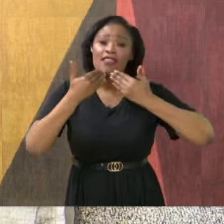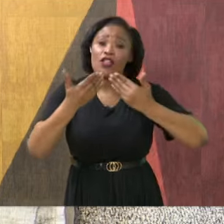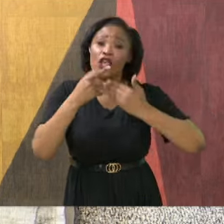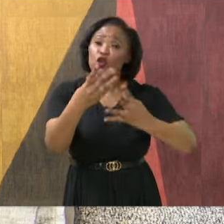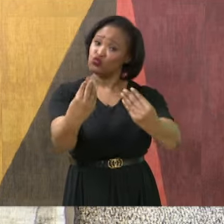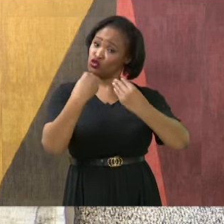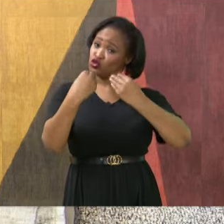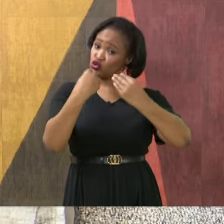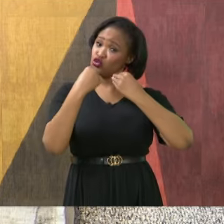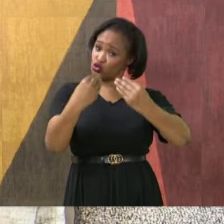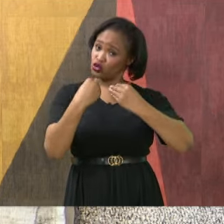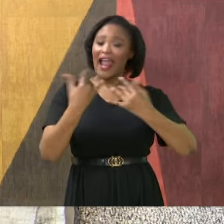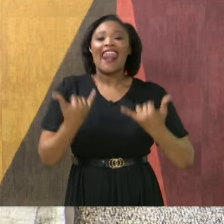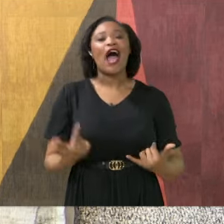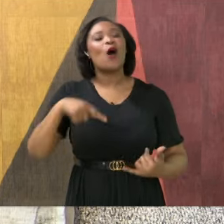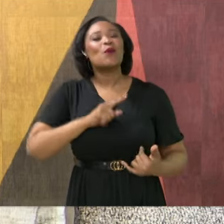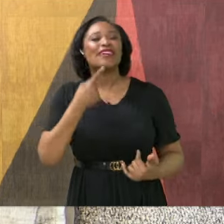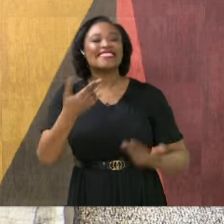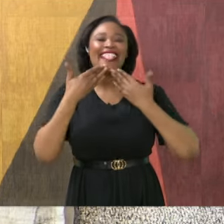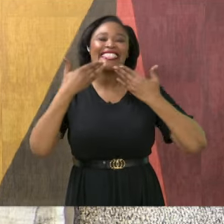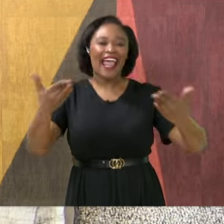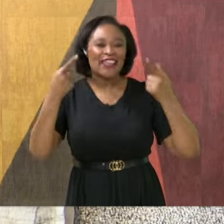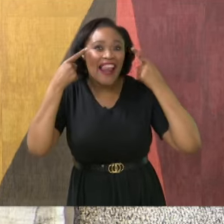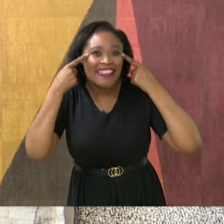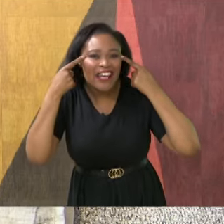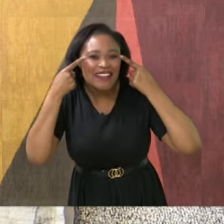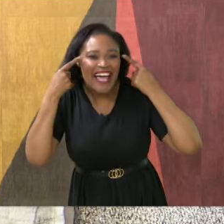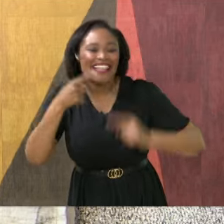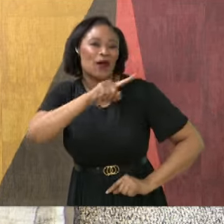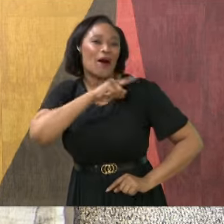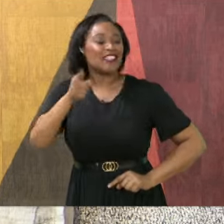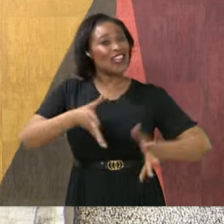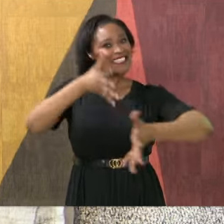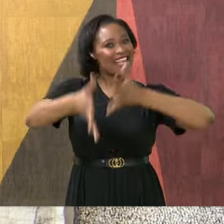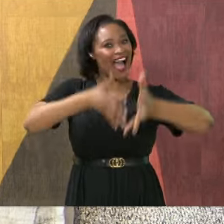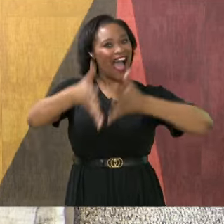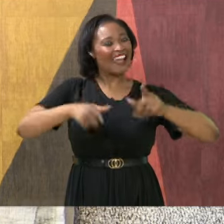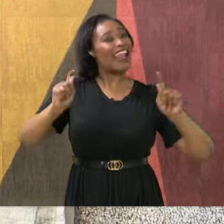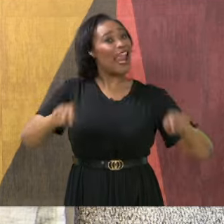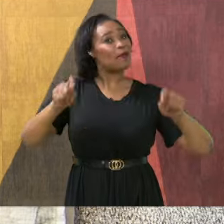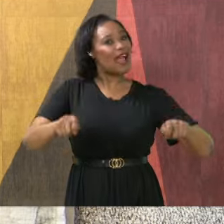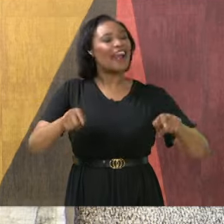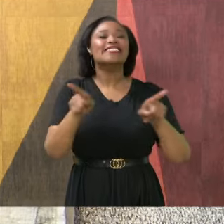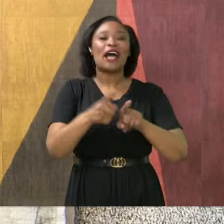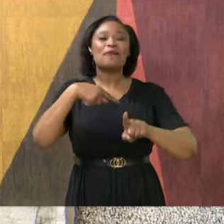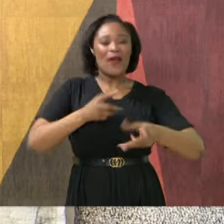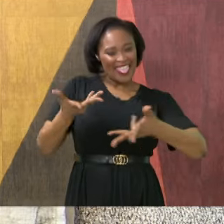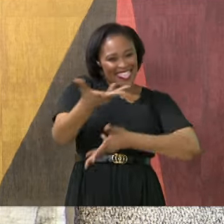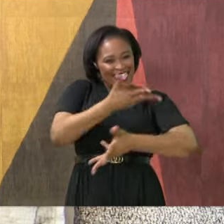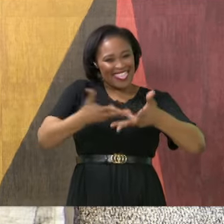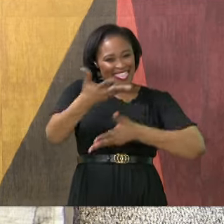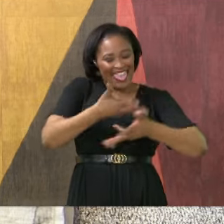Expresso Family, it is a huge thank you to Lesego Signs, who is signing for us in Cape Town as we have this beautiful conversation with our brand new Miss